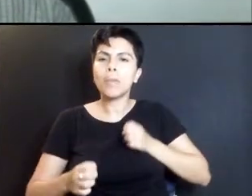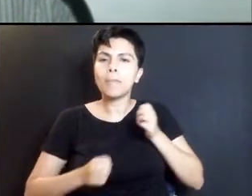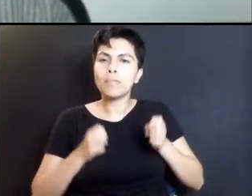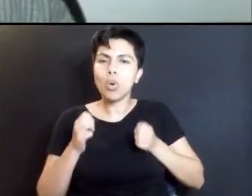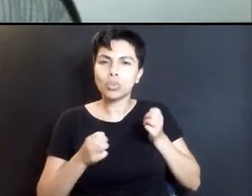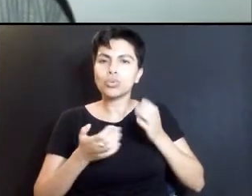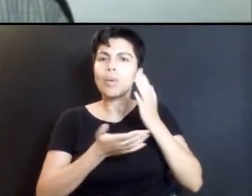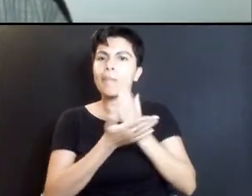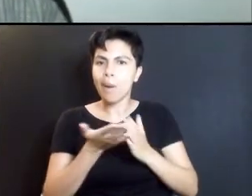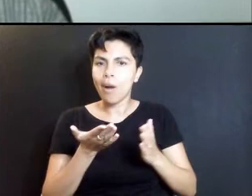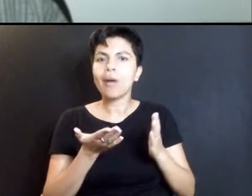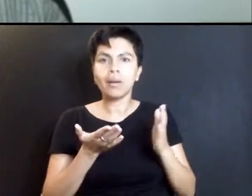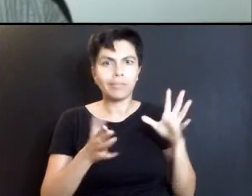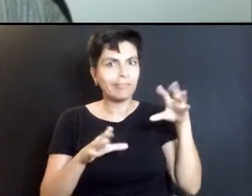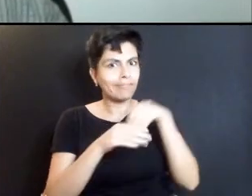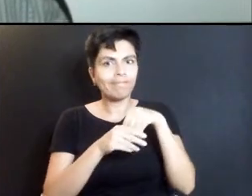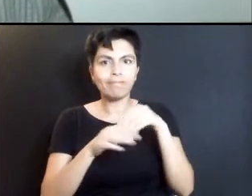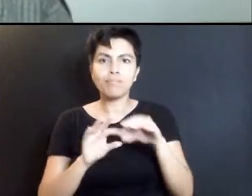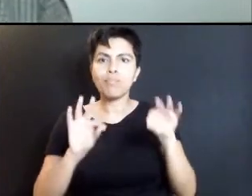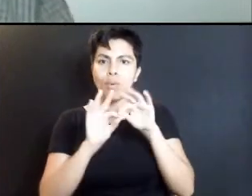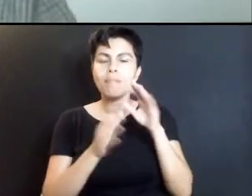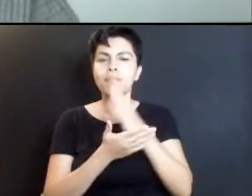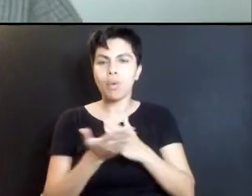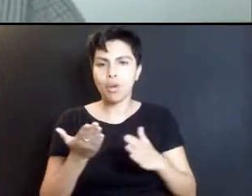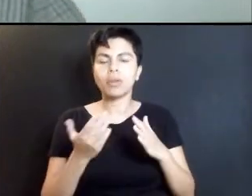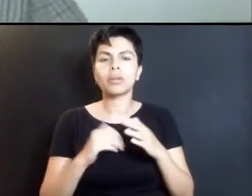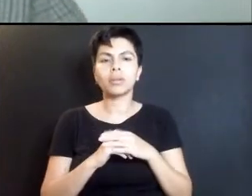element as an important part of it.